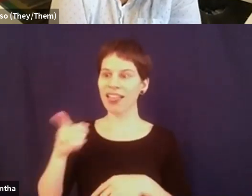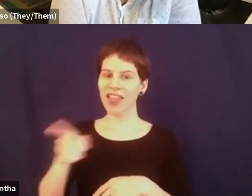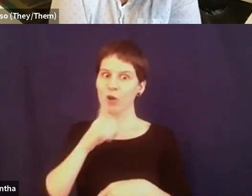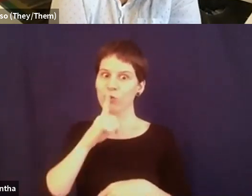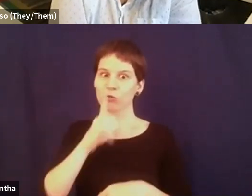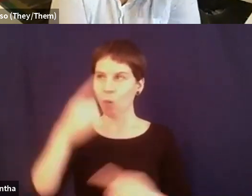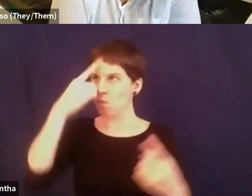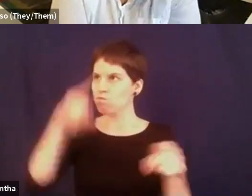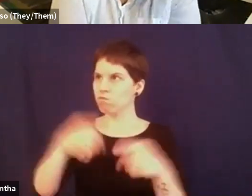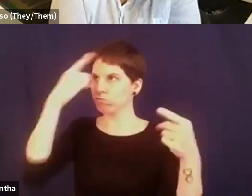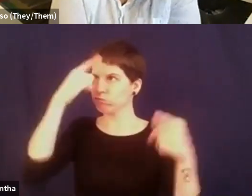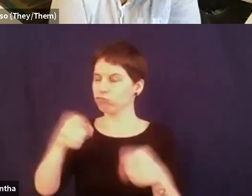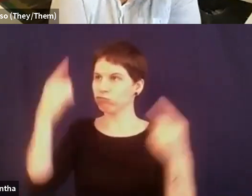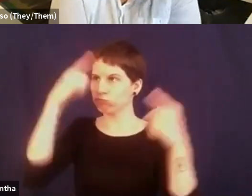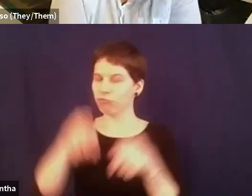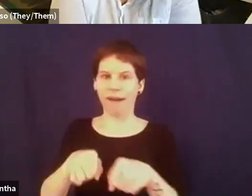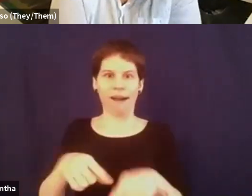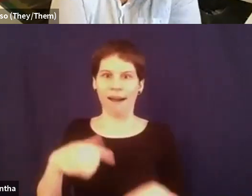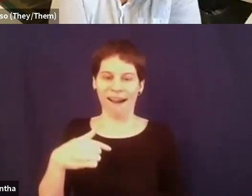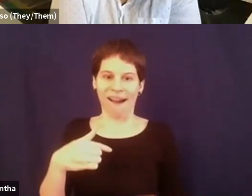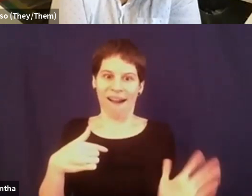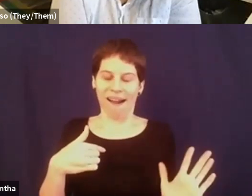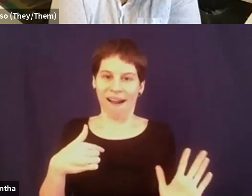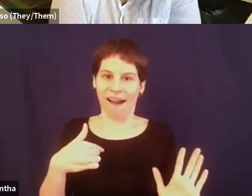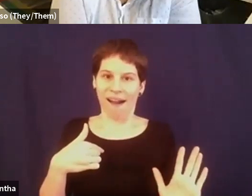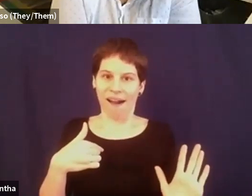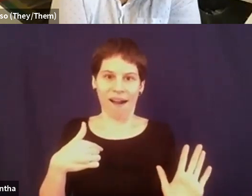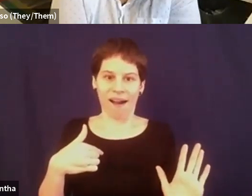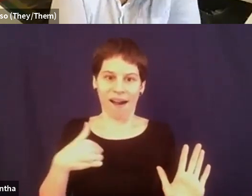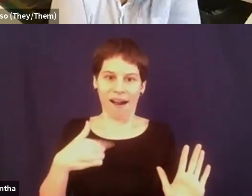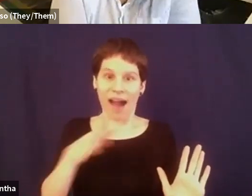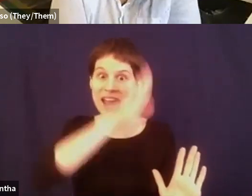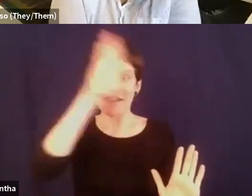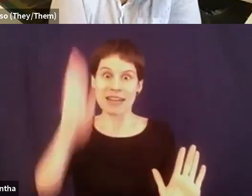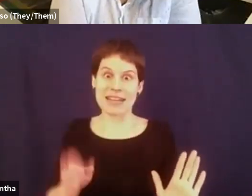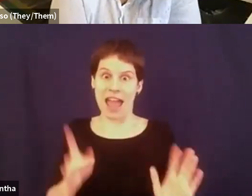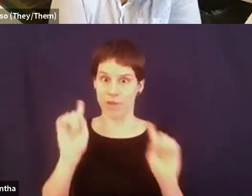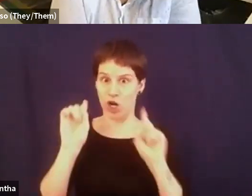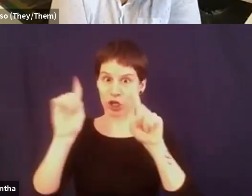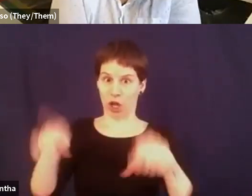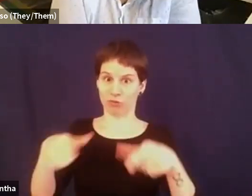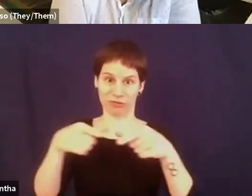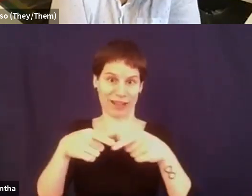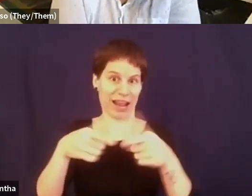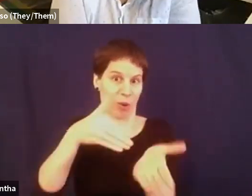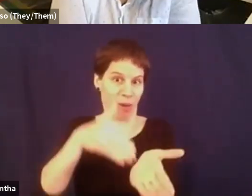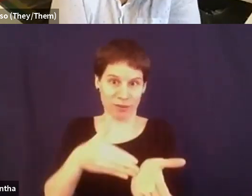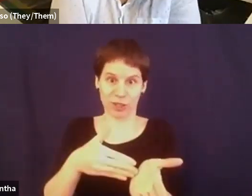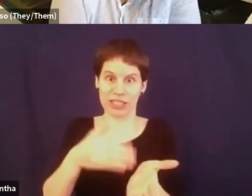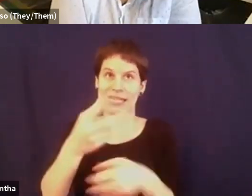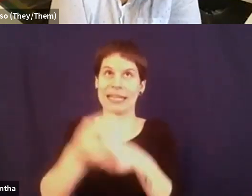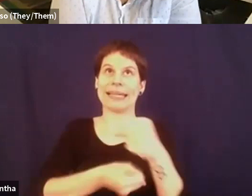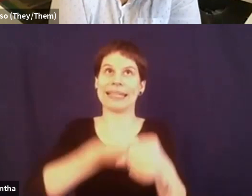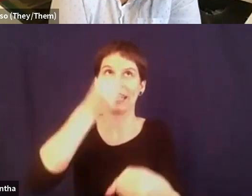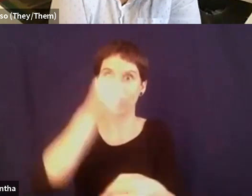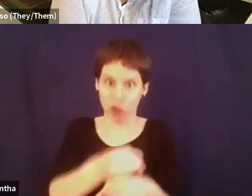Like, I've never been to, well, first of all, I've never been to a gynecologist in years. Mm-hmm. And second